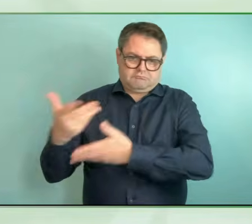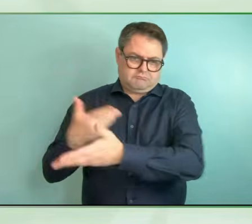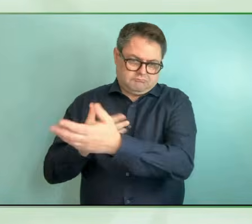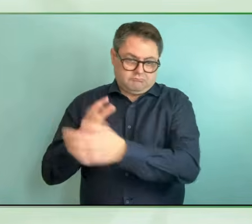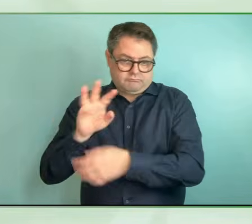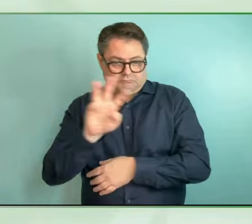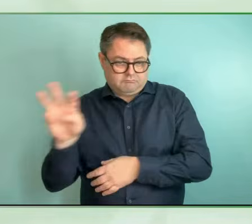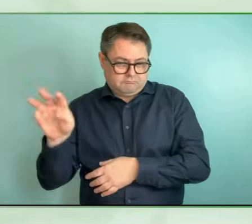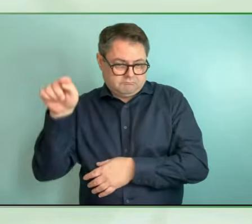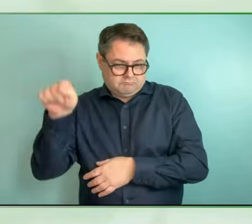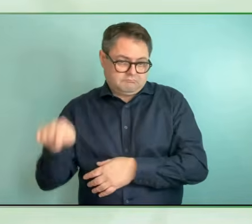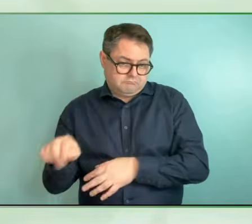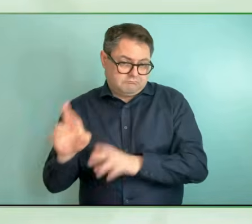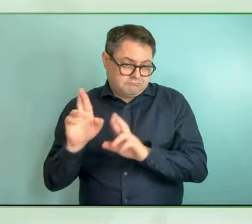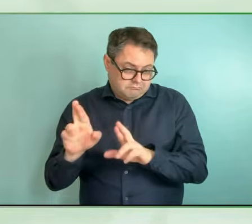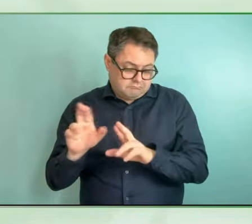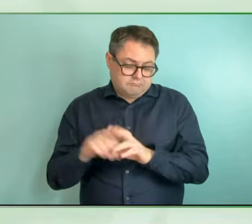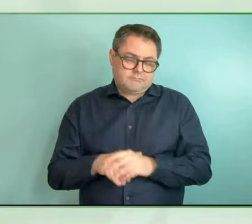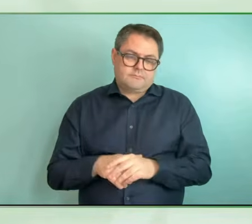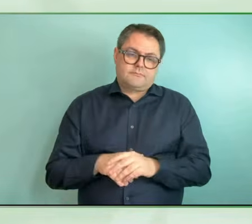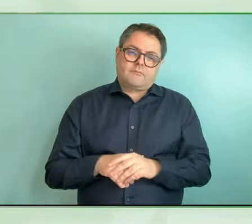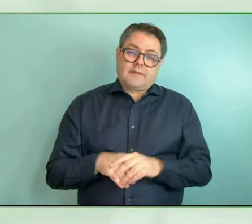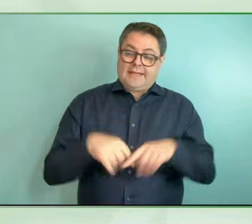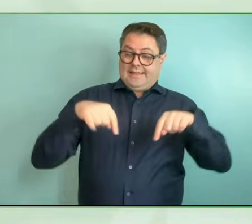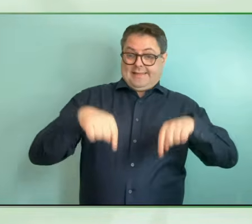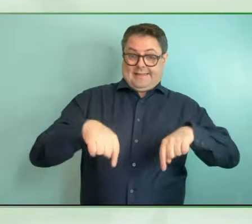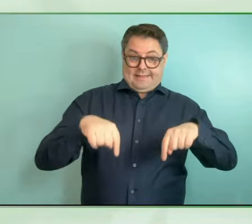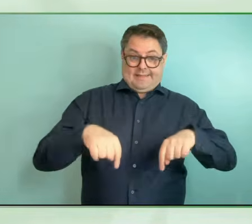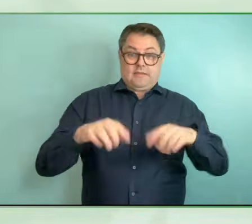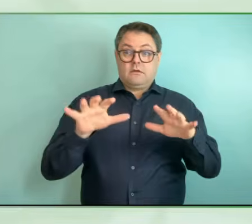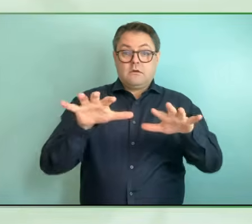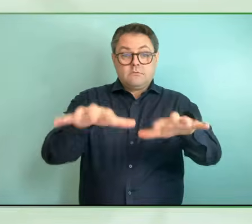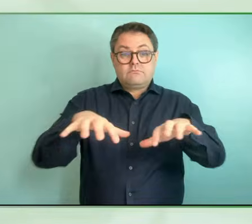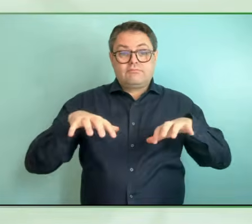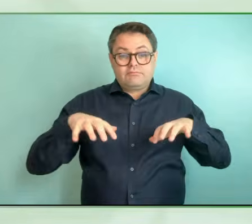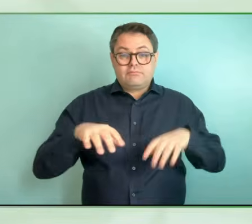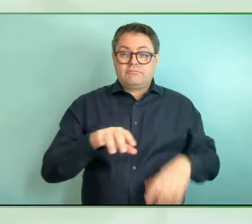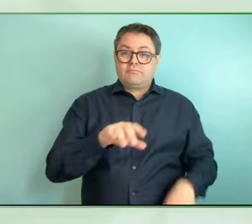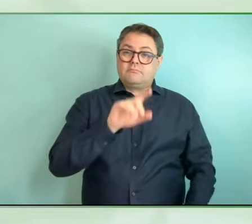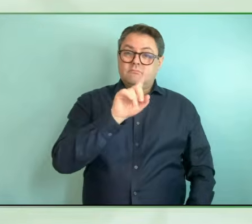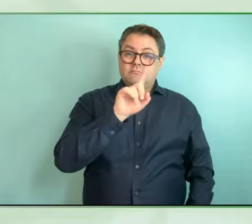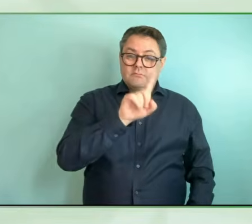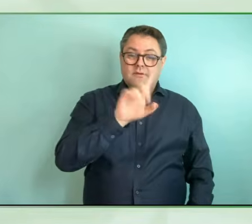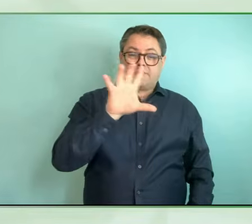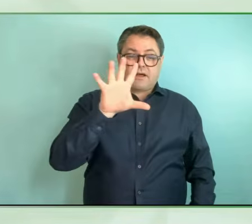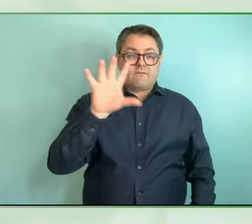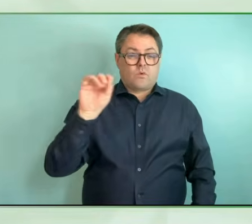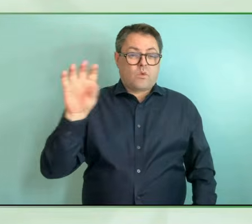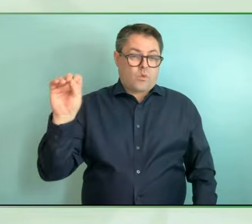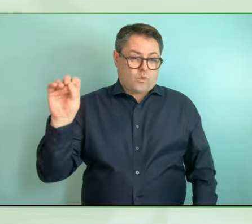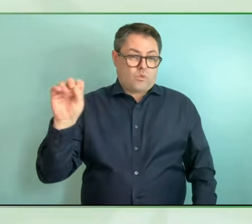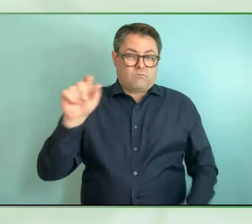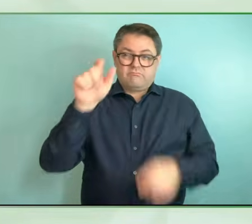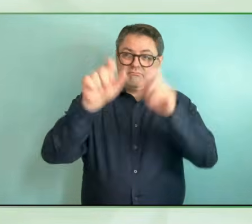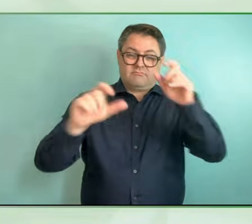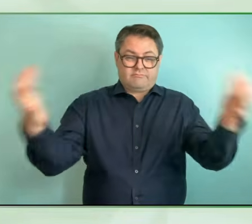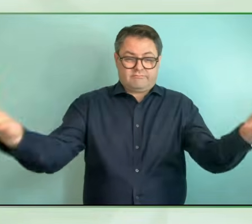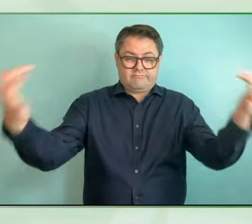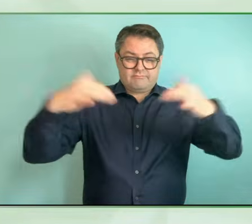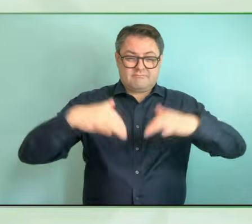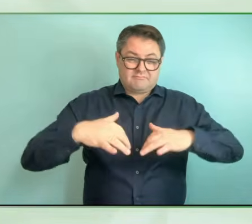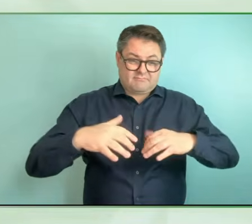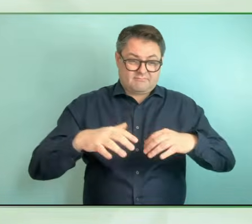We are at the conference, which has about 1,500 delegates over the 3 days, and from almost 100 countries.